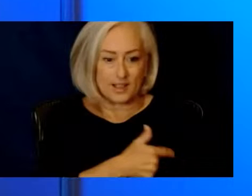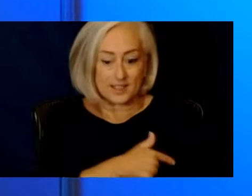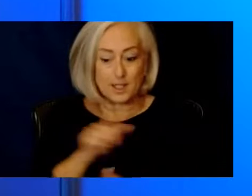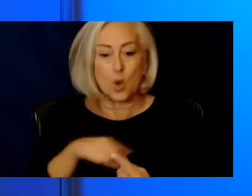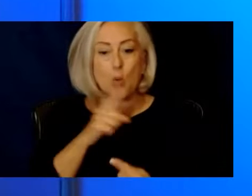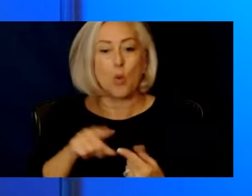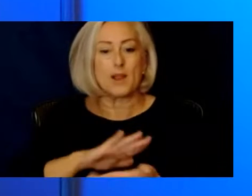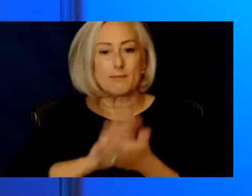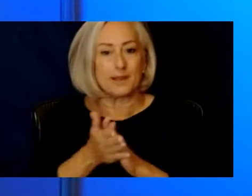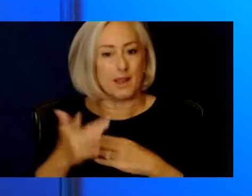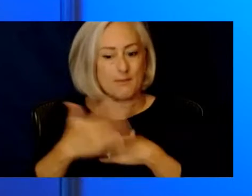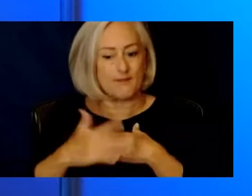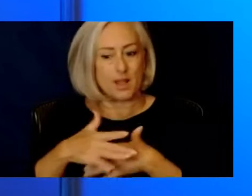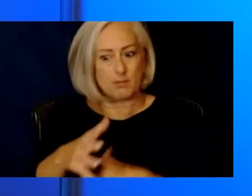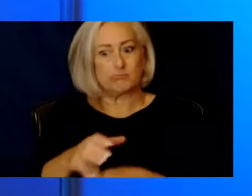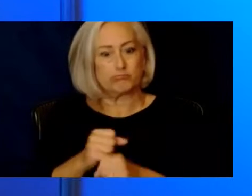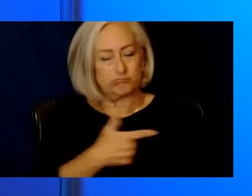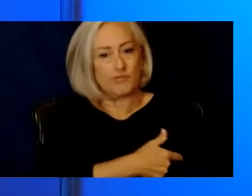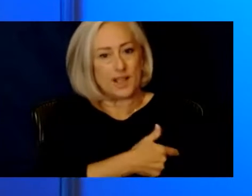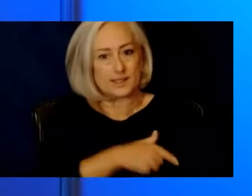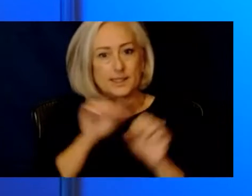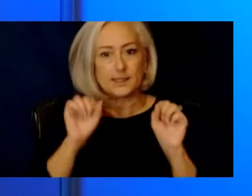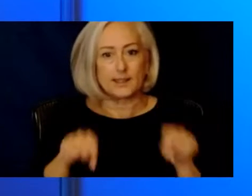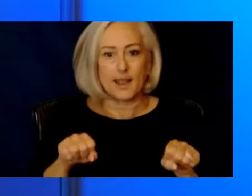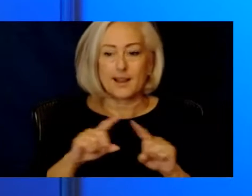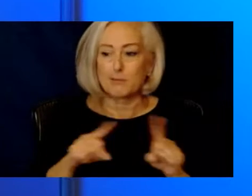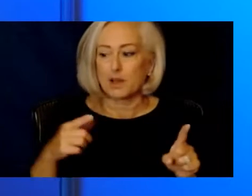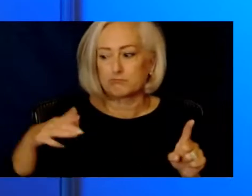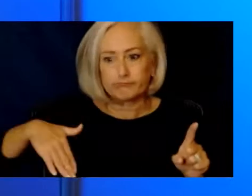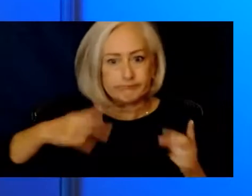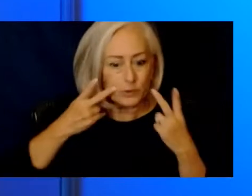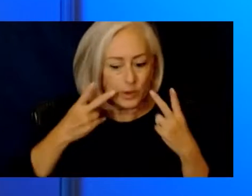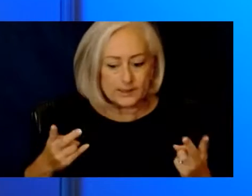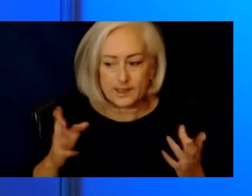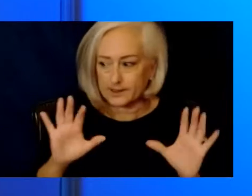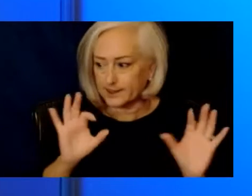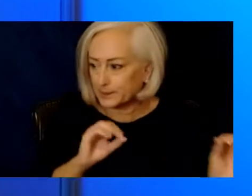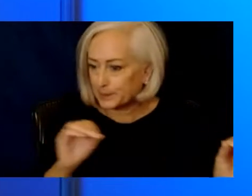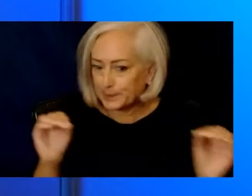available to receive the vaccine, and we've just not seen the demand in that same